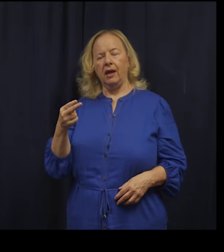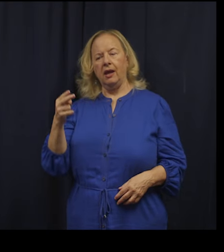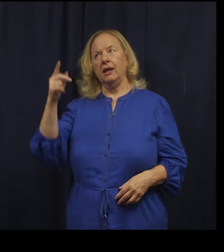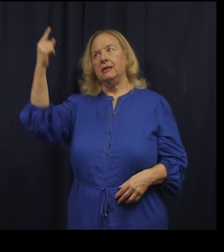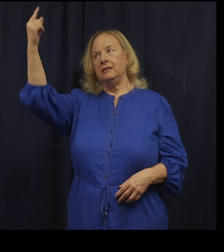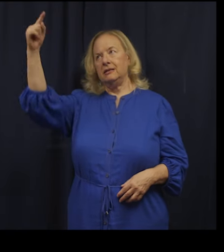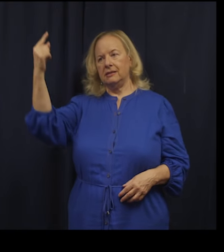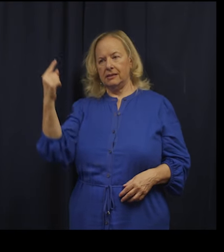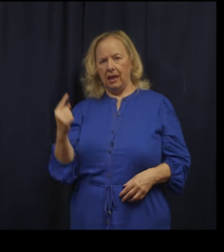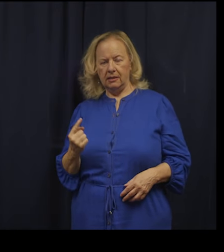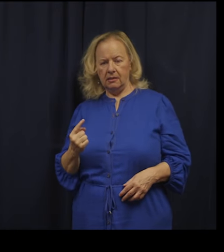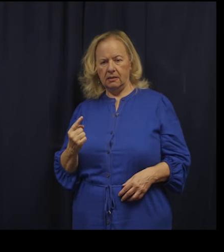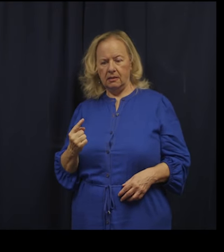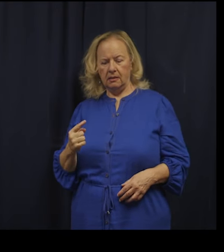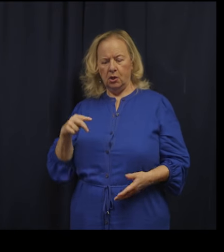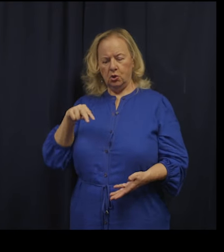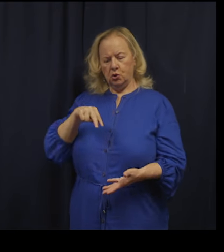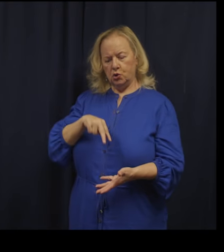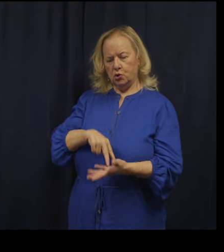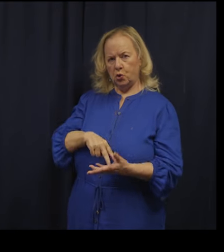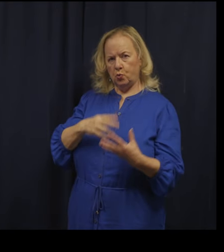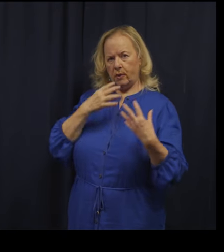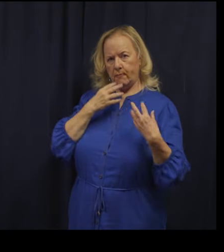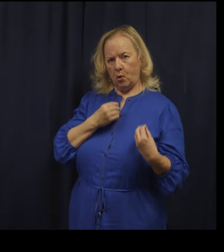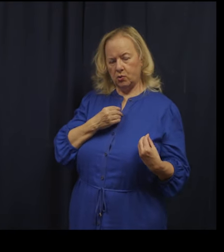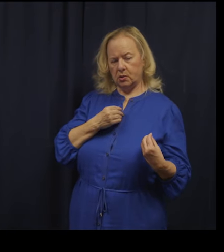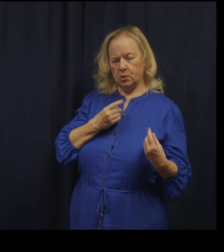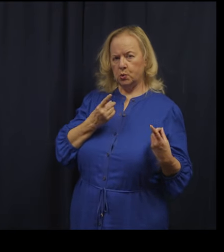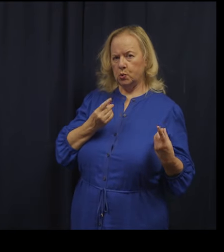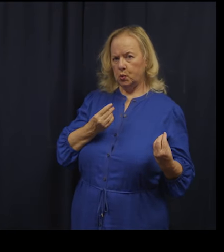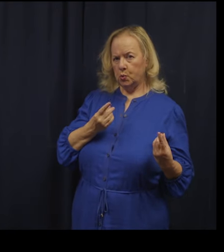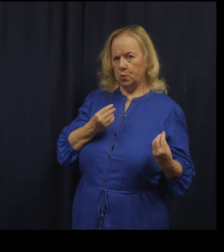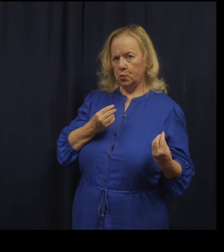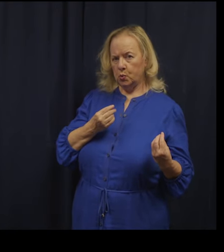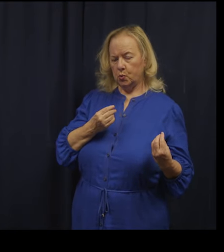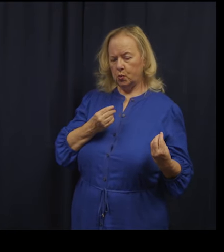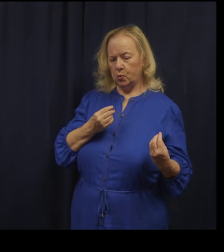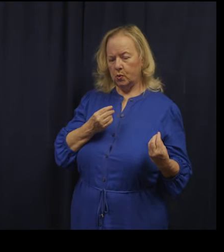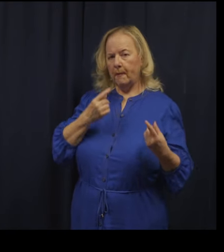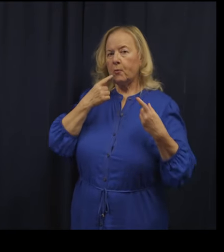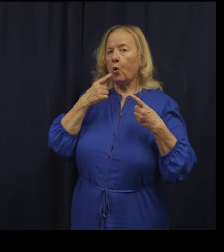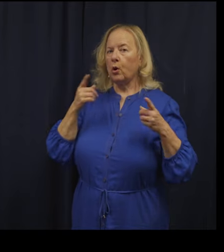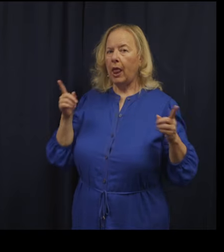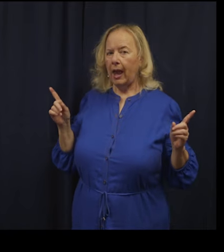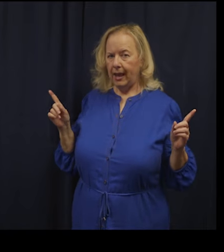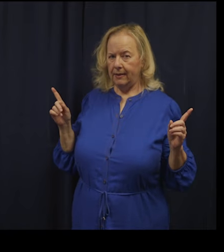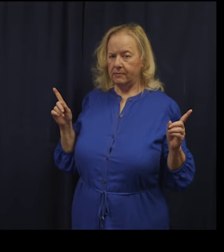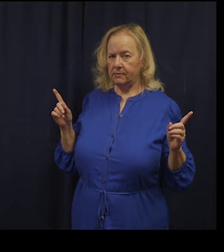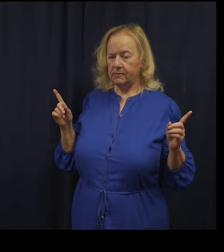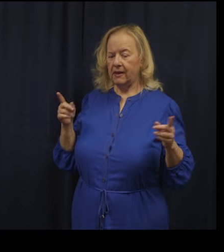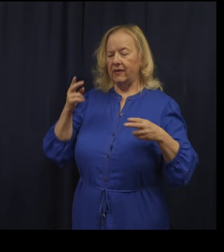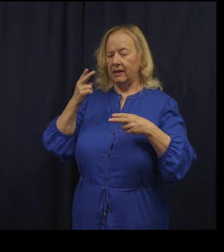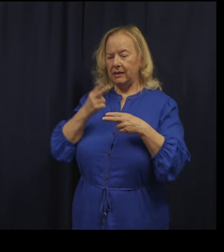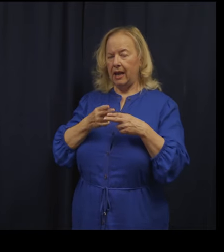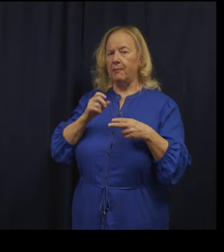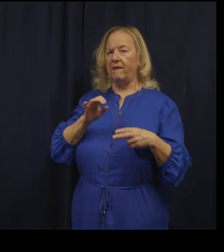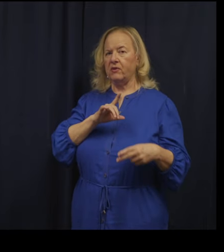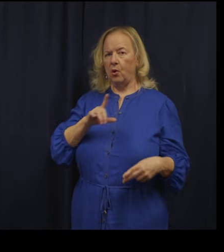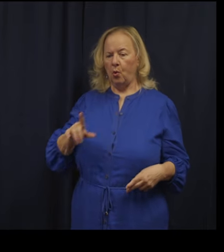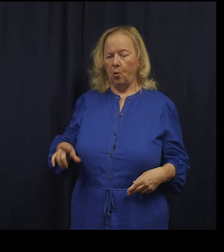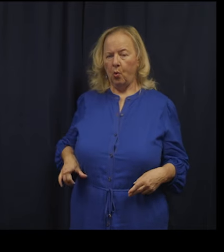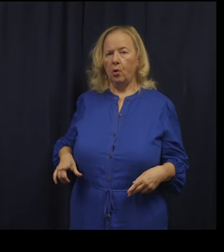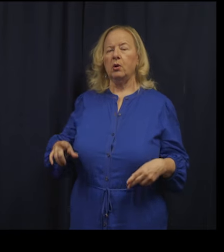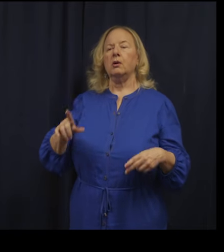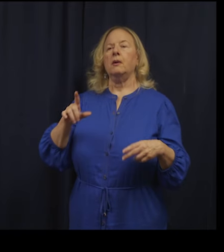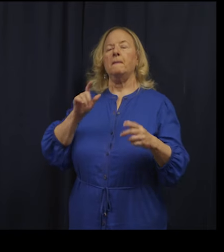descended in a cloud, and he stood with Moses there, and what does he do? he proclaims the name of the Lord,